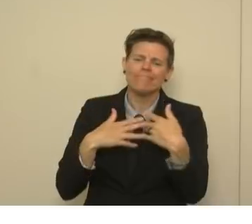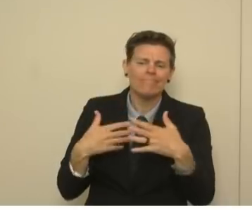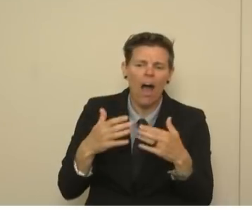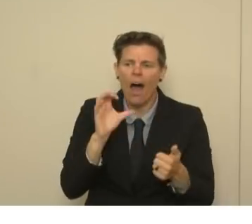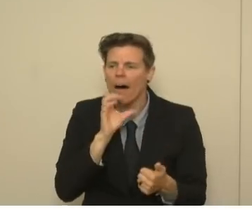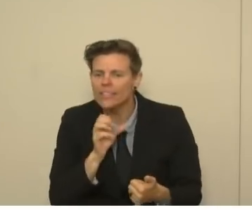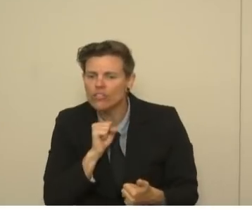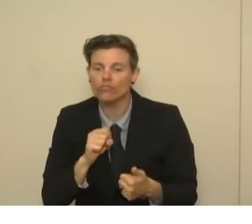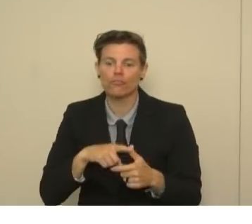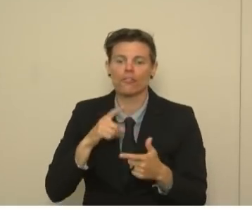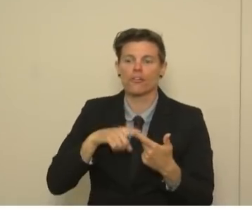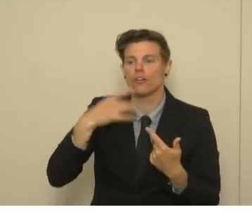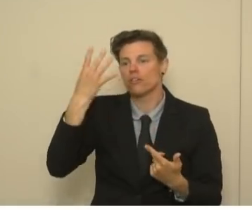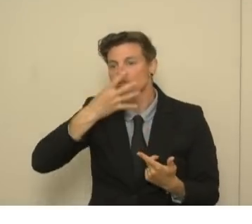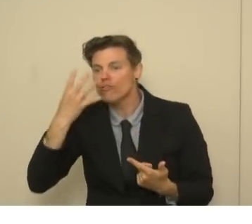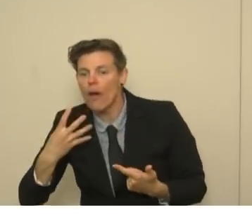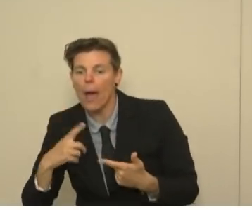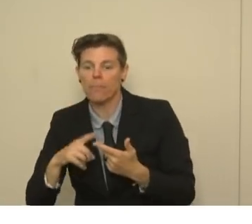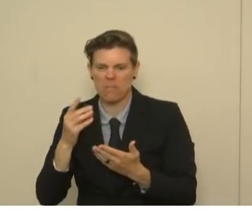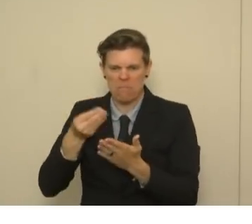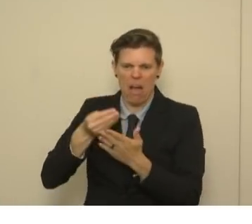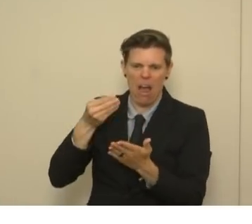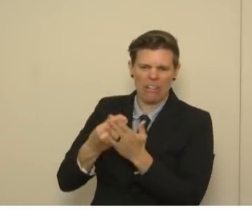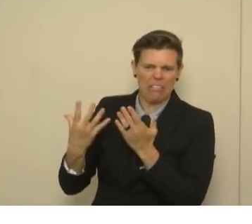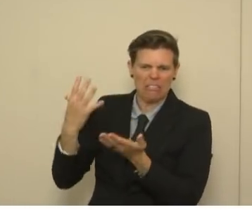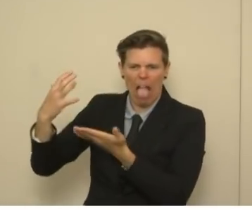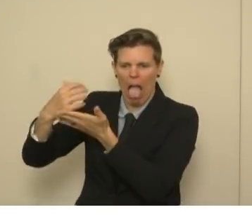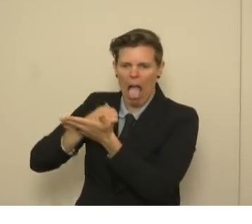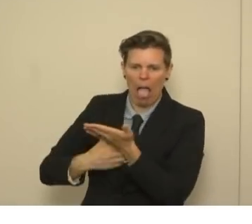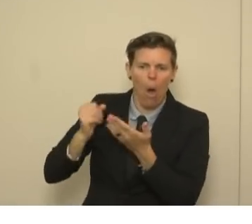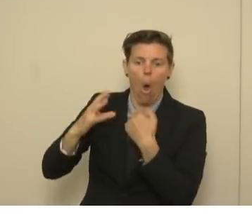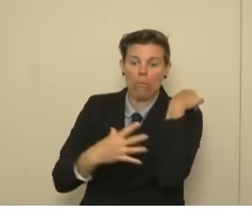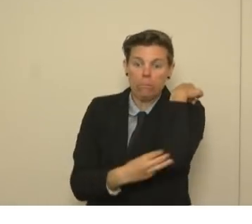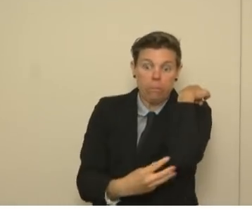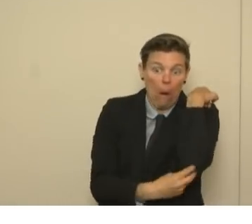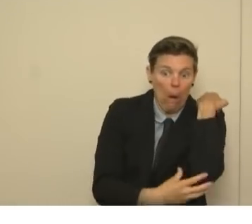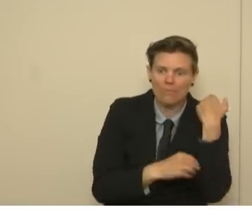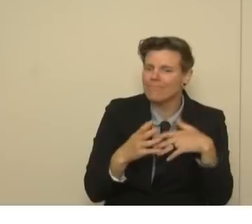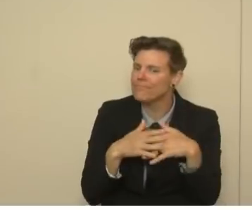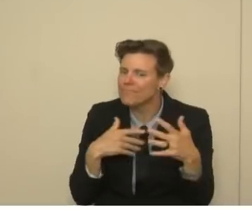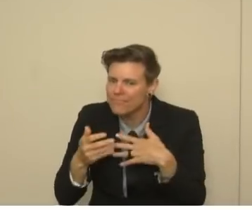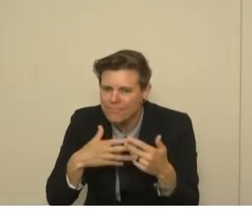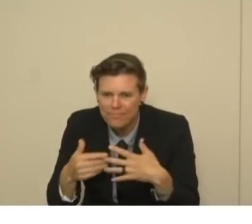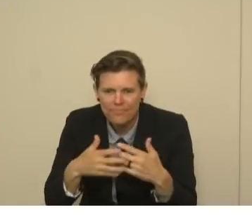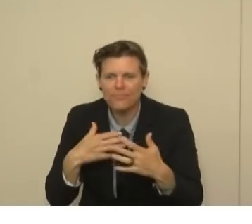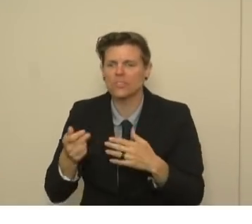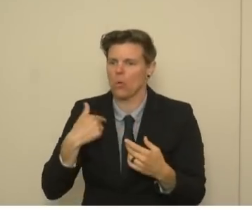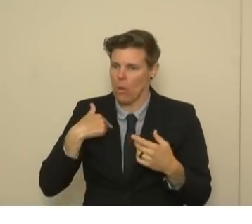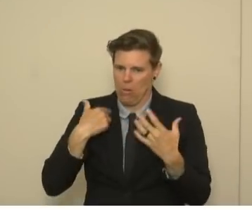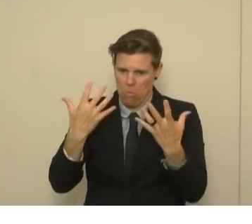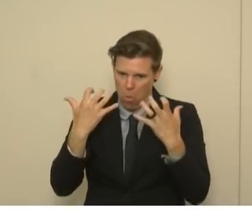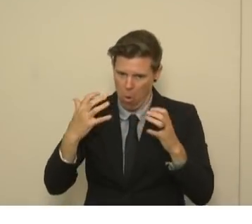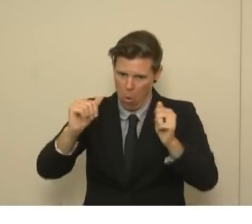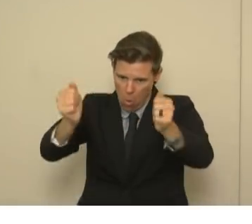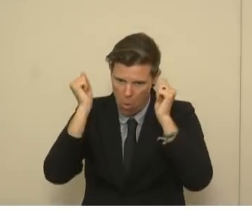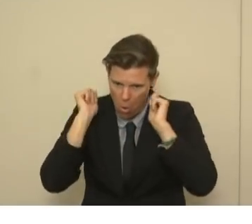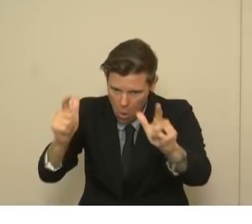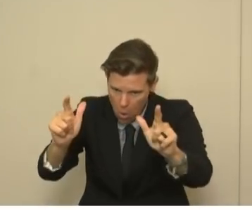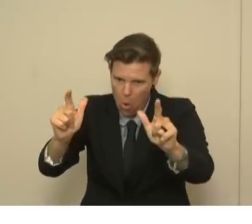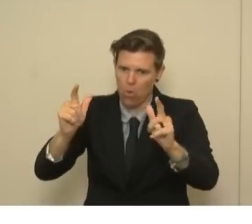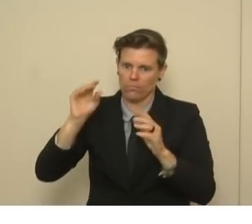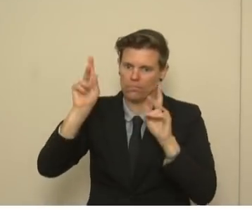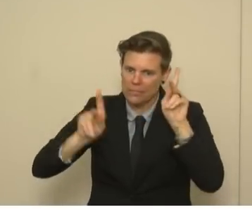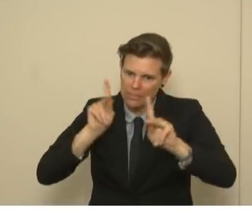else. And the fear and the tactics to suppress people being counted